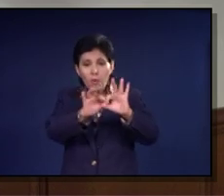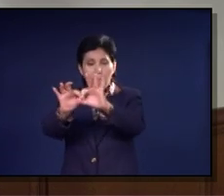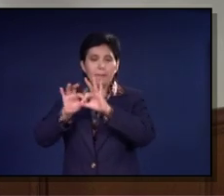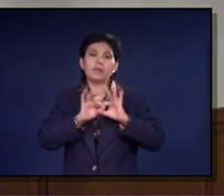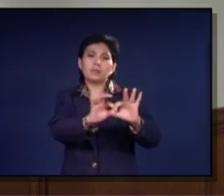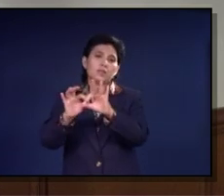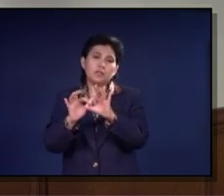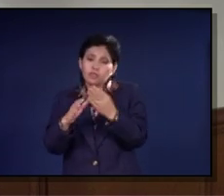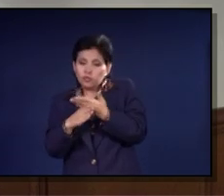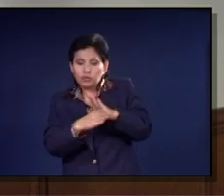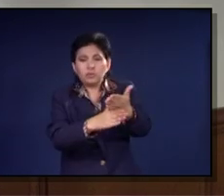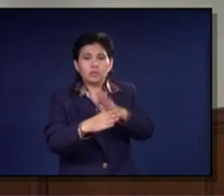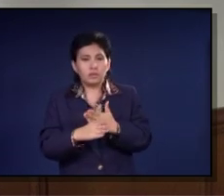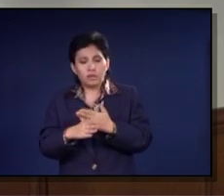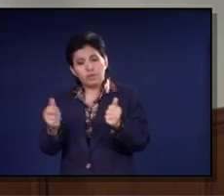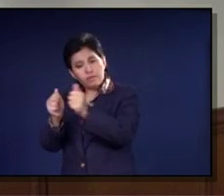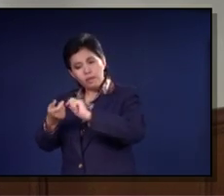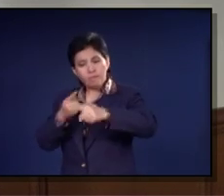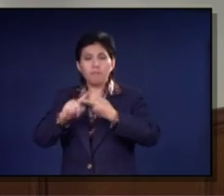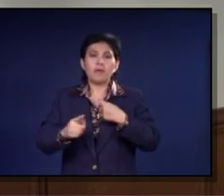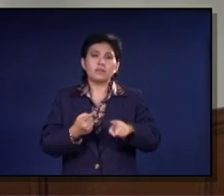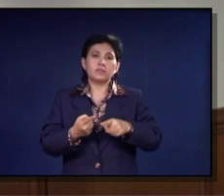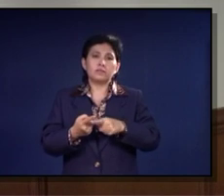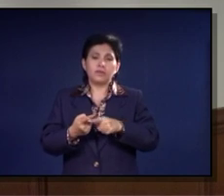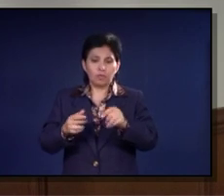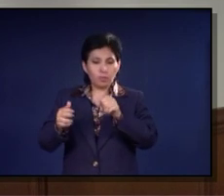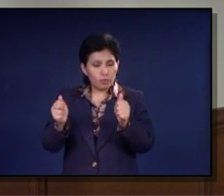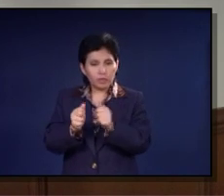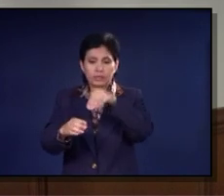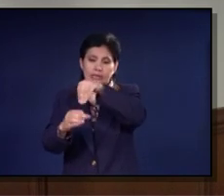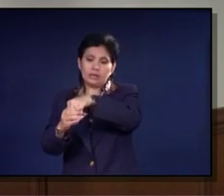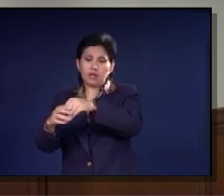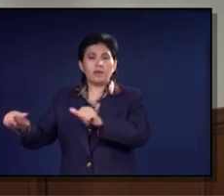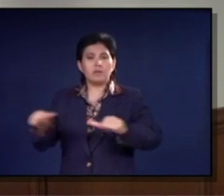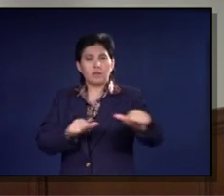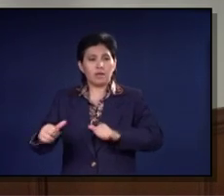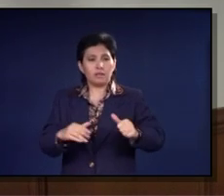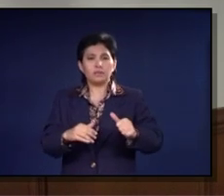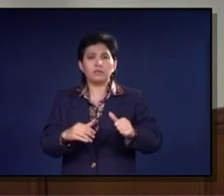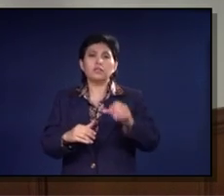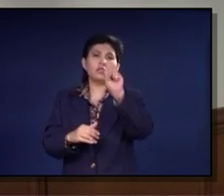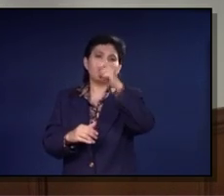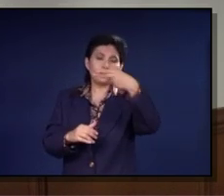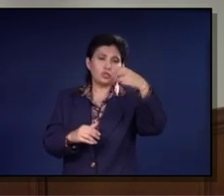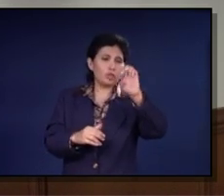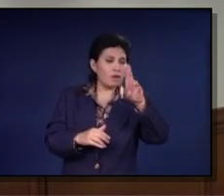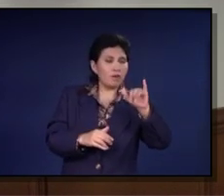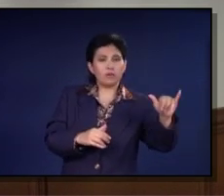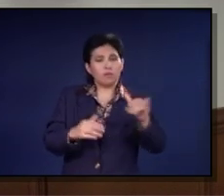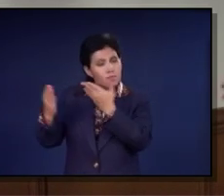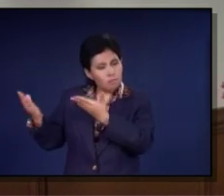caring. They were making best friends in the activity. And Sharif brought another group